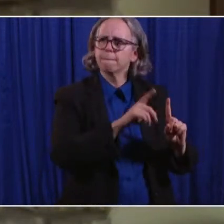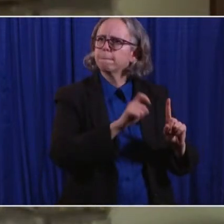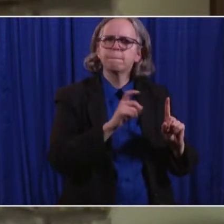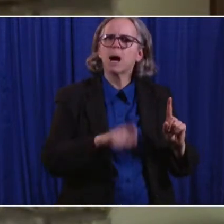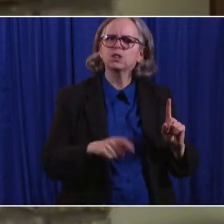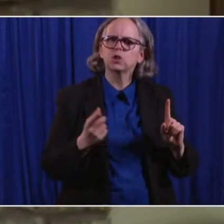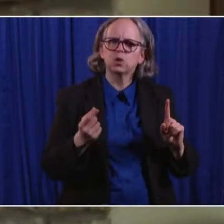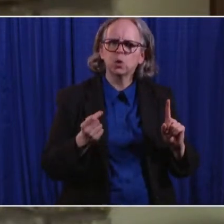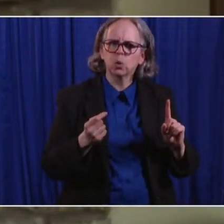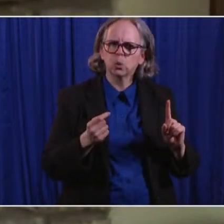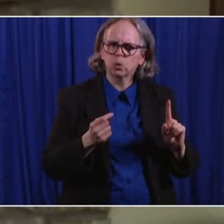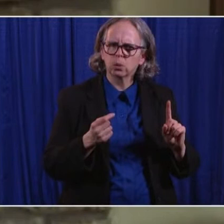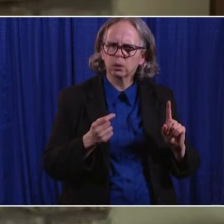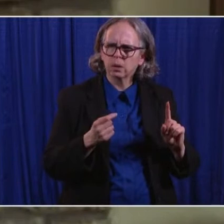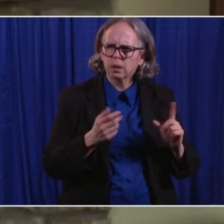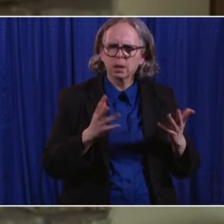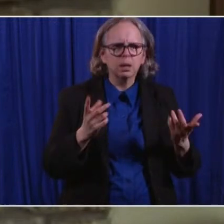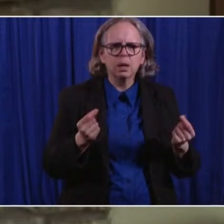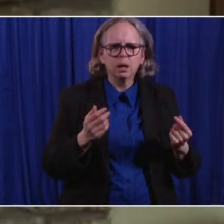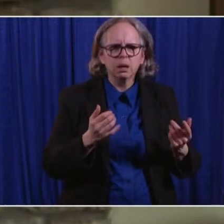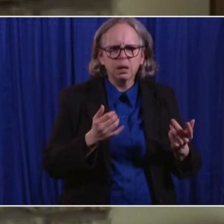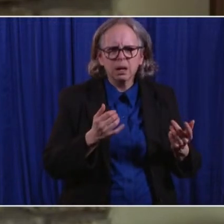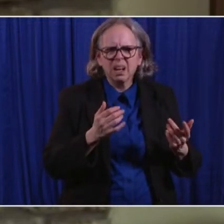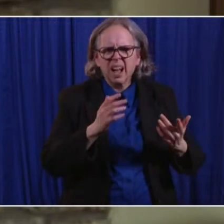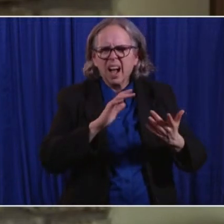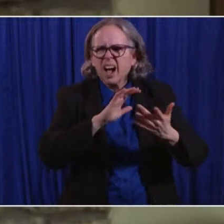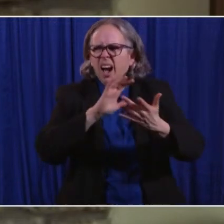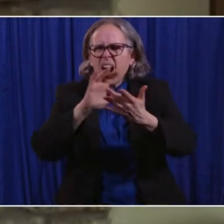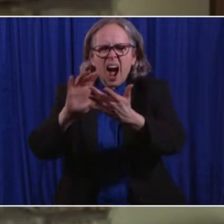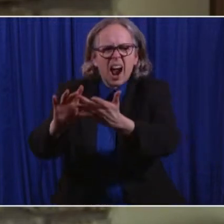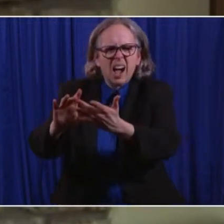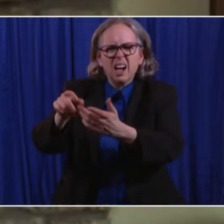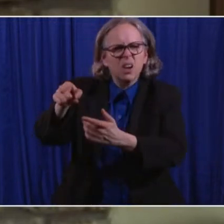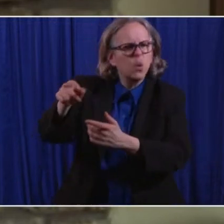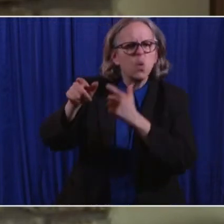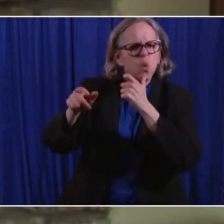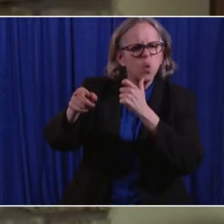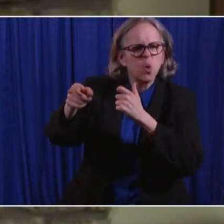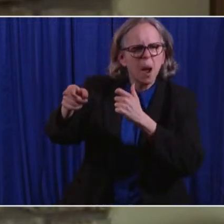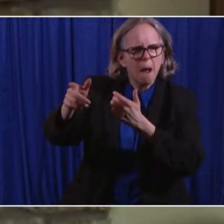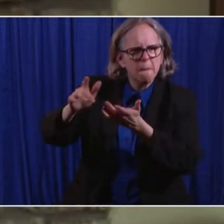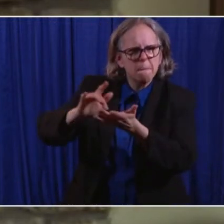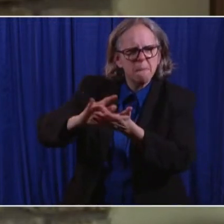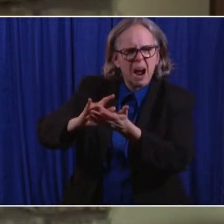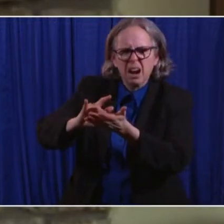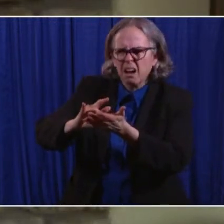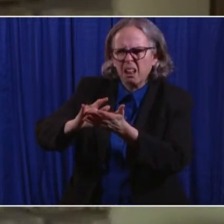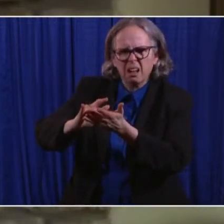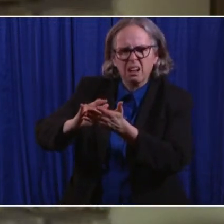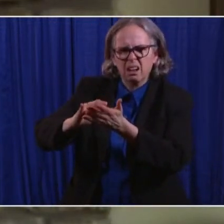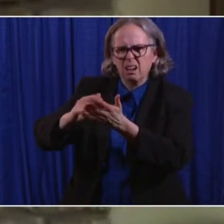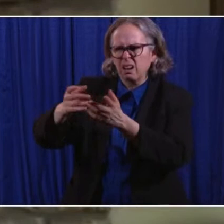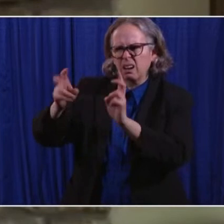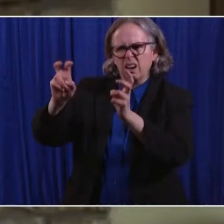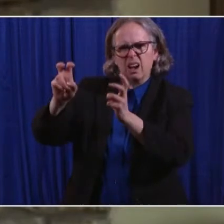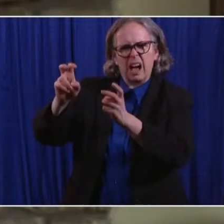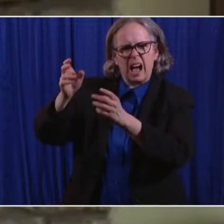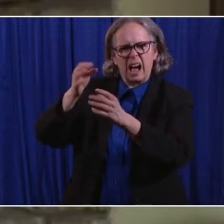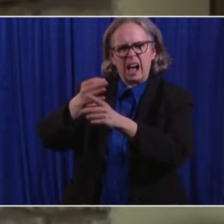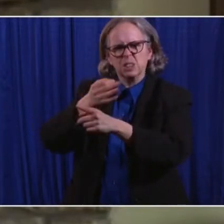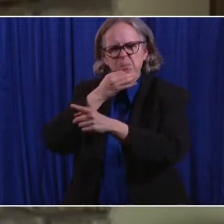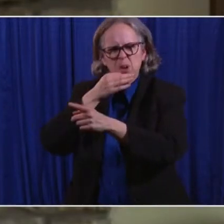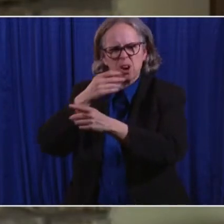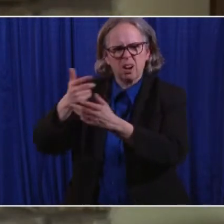with someone who has been medically diagnosed with a communicable or contagious